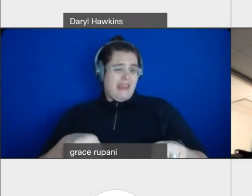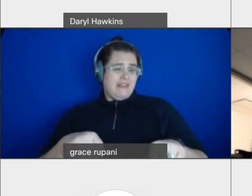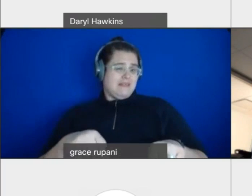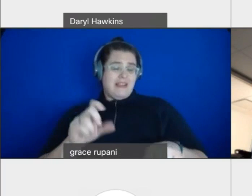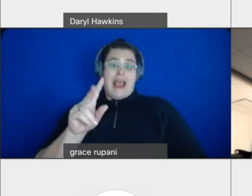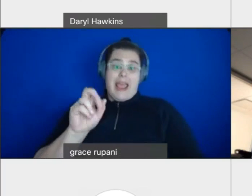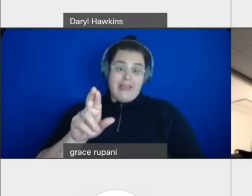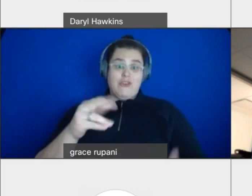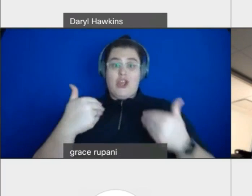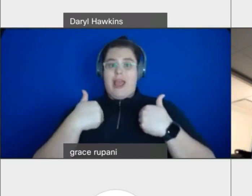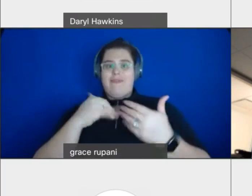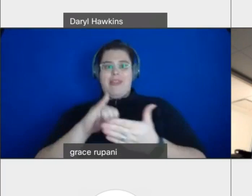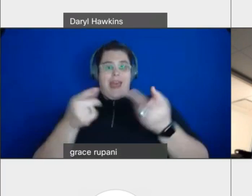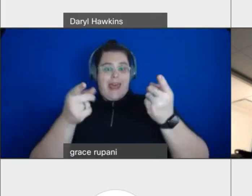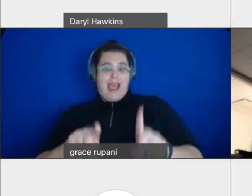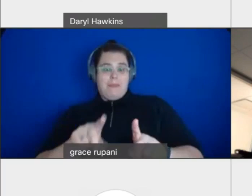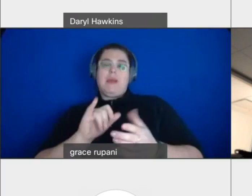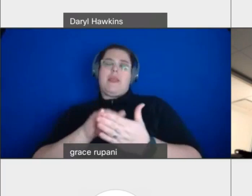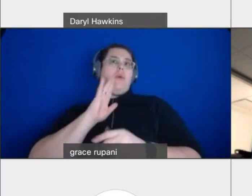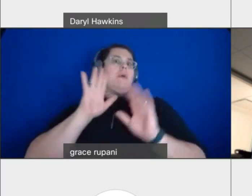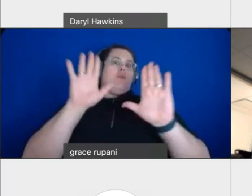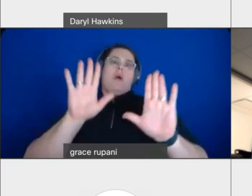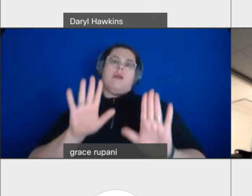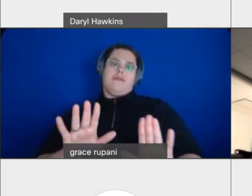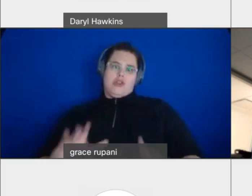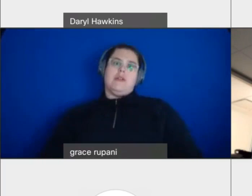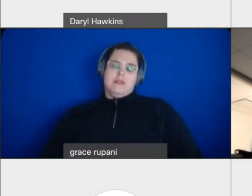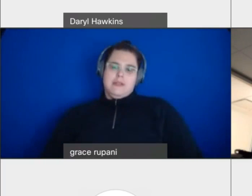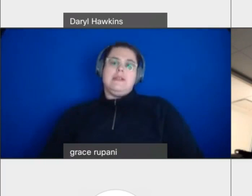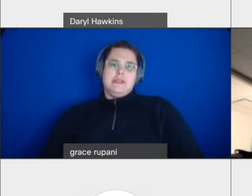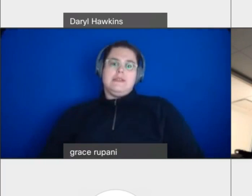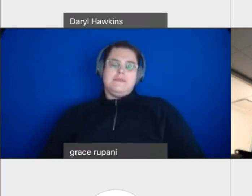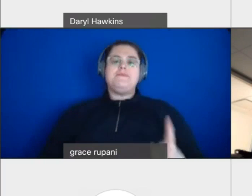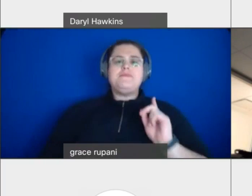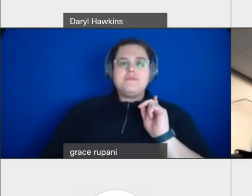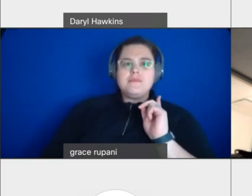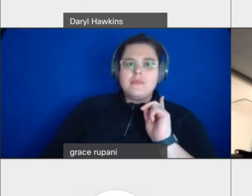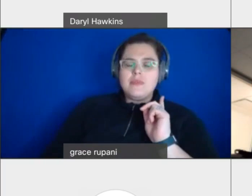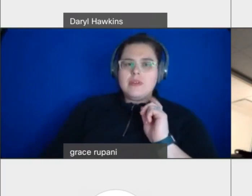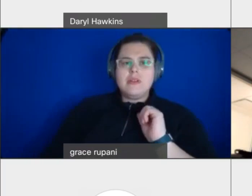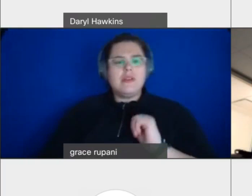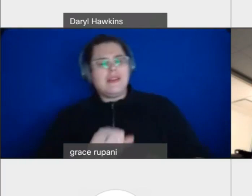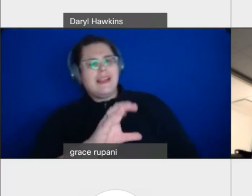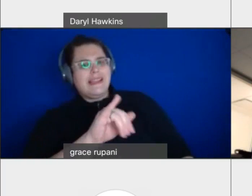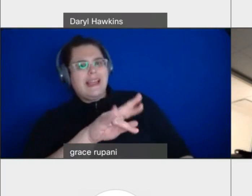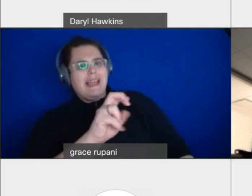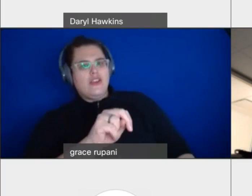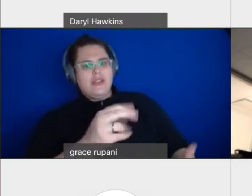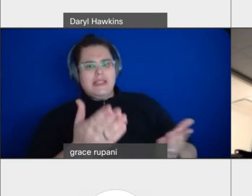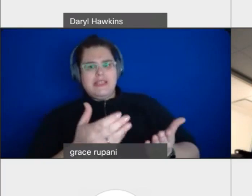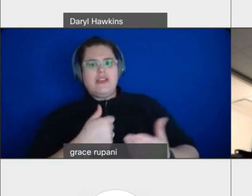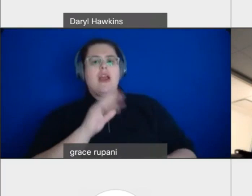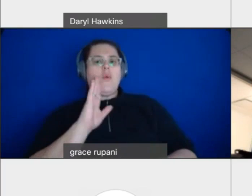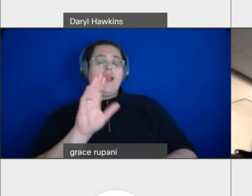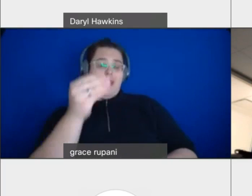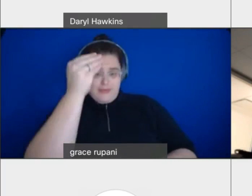that available to us, that would be great. So Winslow, what I will say is that CVS and Walgreens are